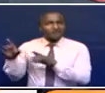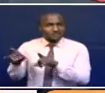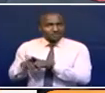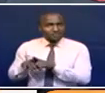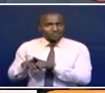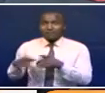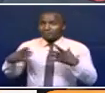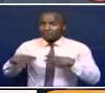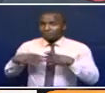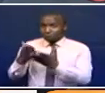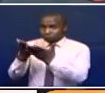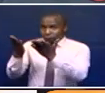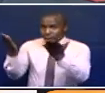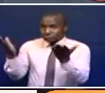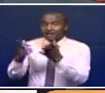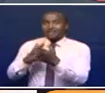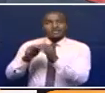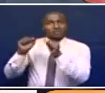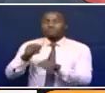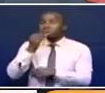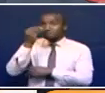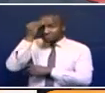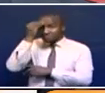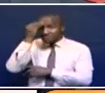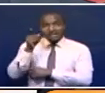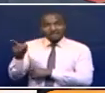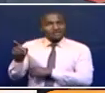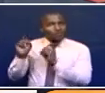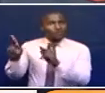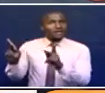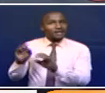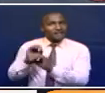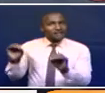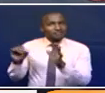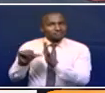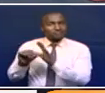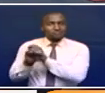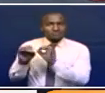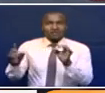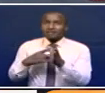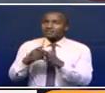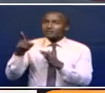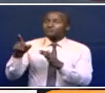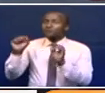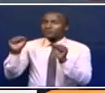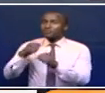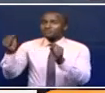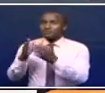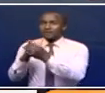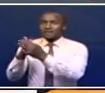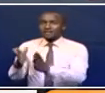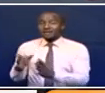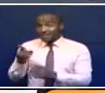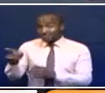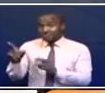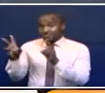your citizens, and you can pretend that that is nothing, then my friend, you cannot be a leader. Okay? So this